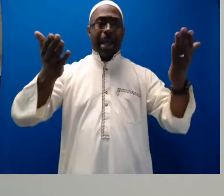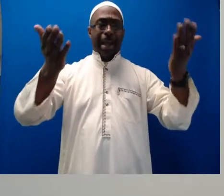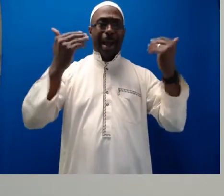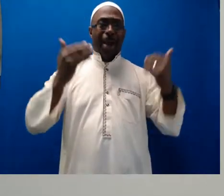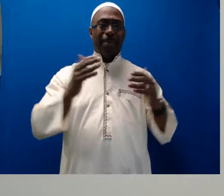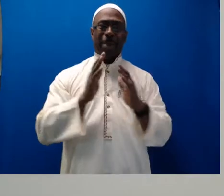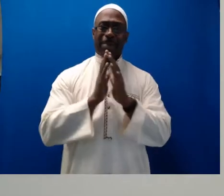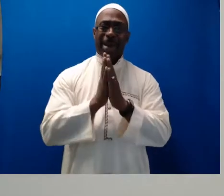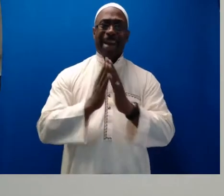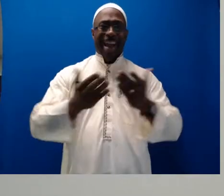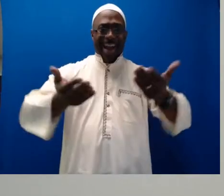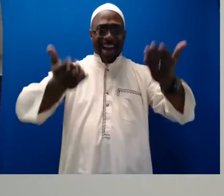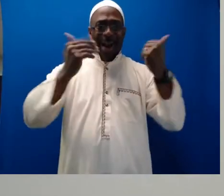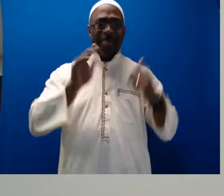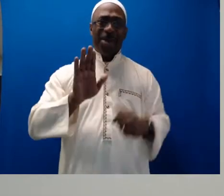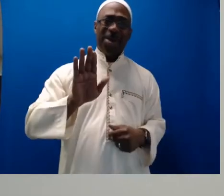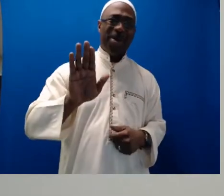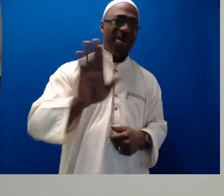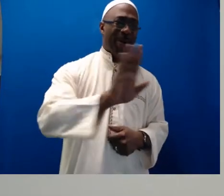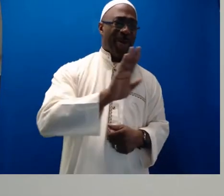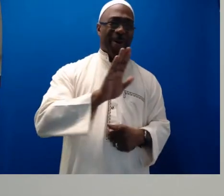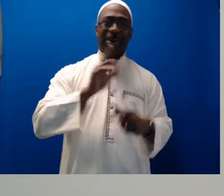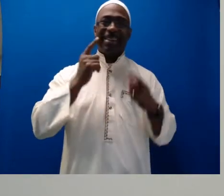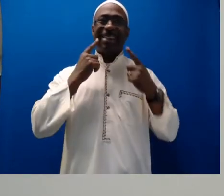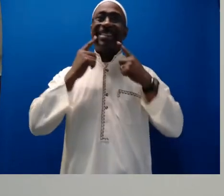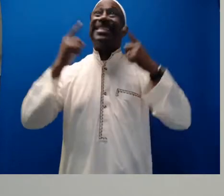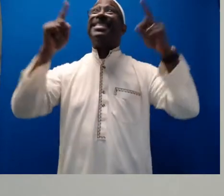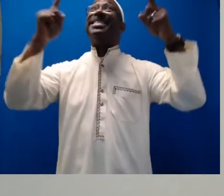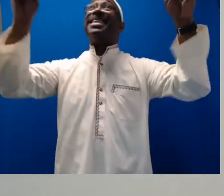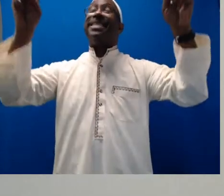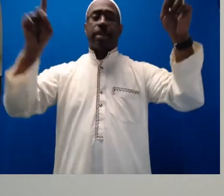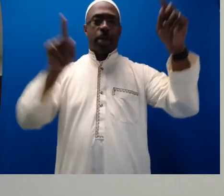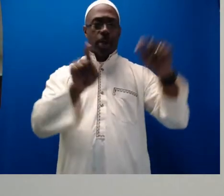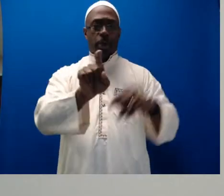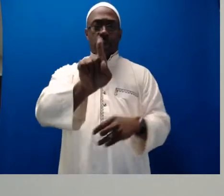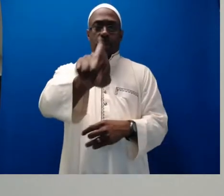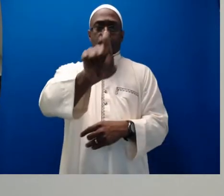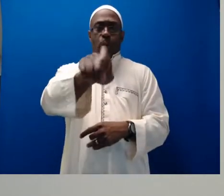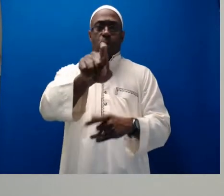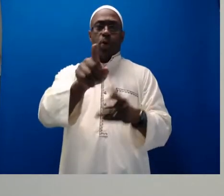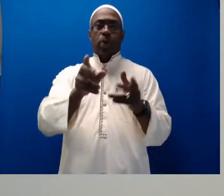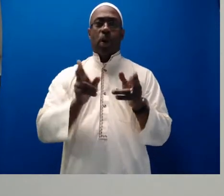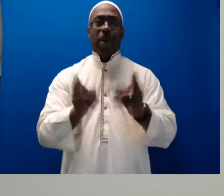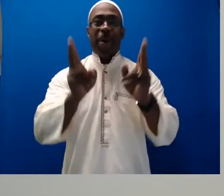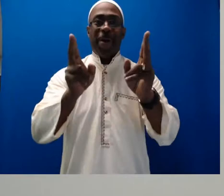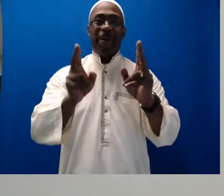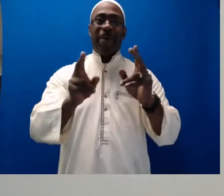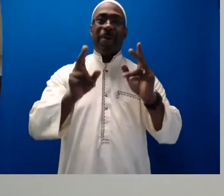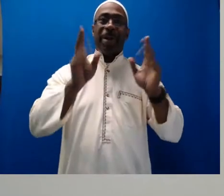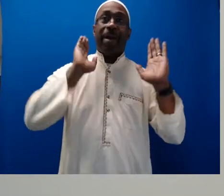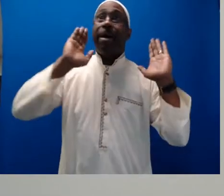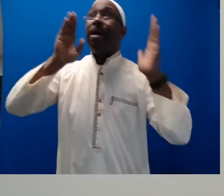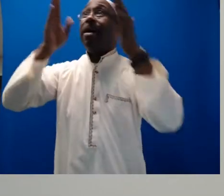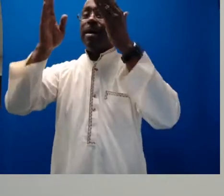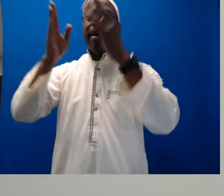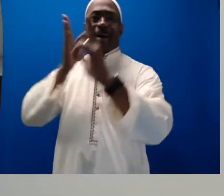to success, that you're supposed to hasten to the remembrance of Allah Rabbul